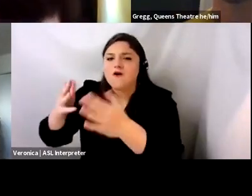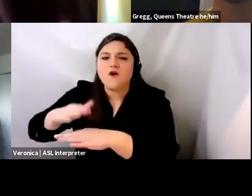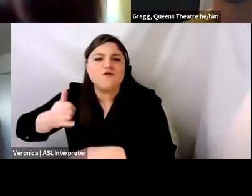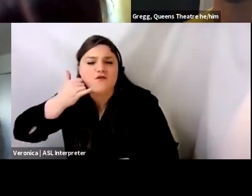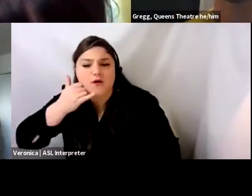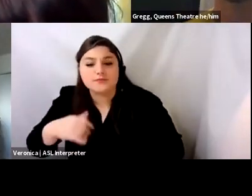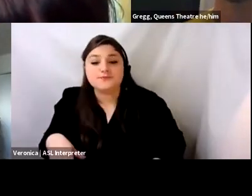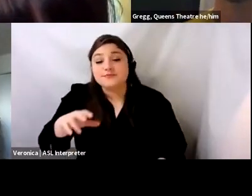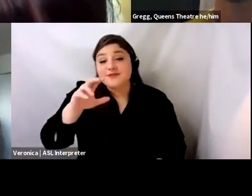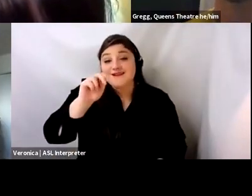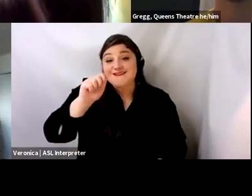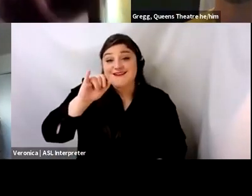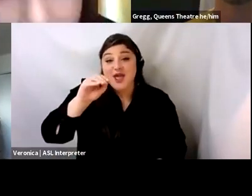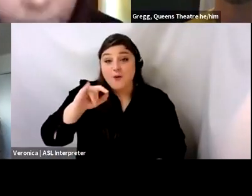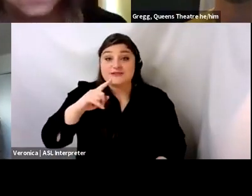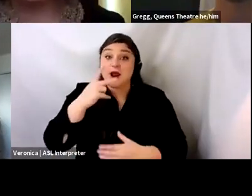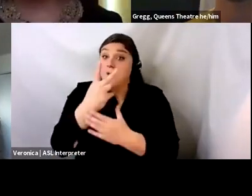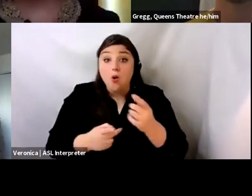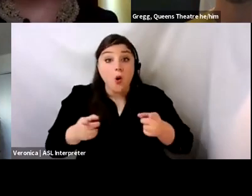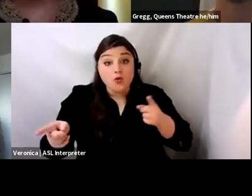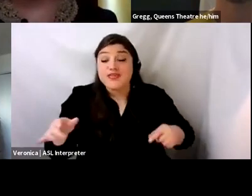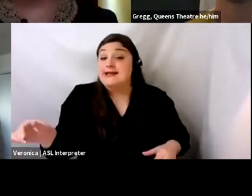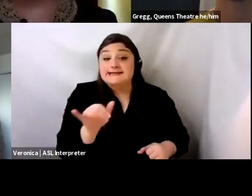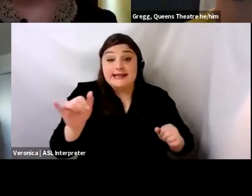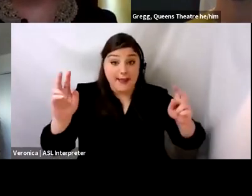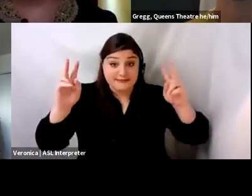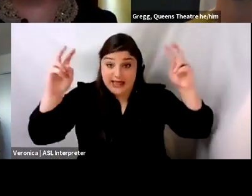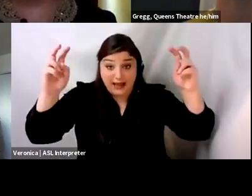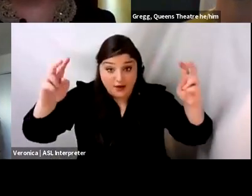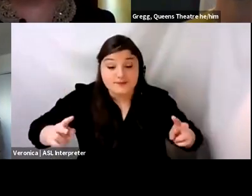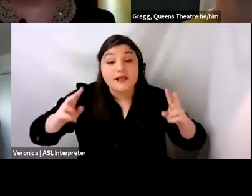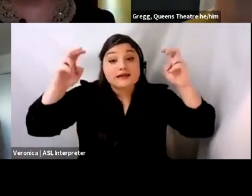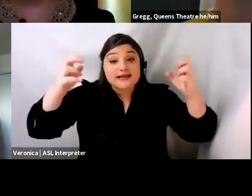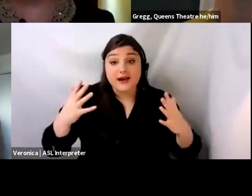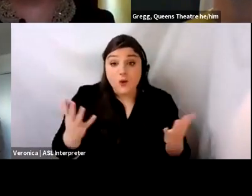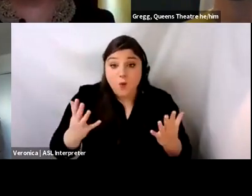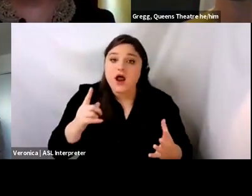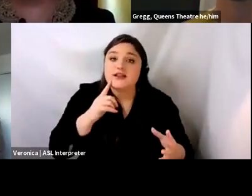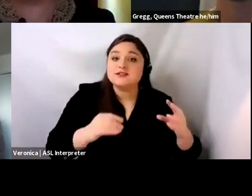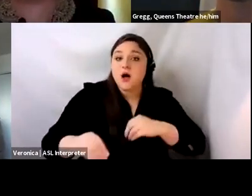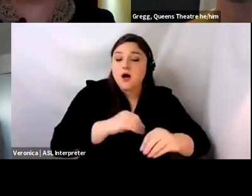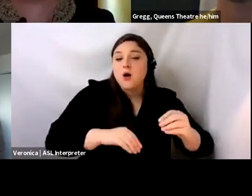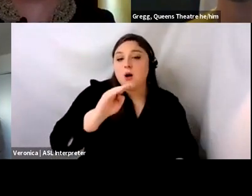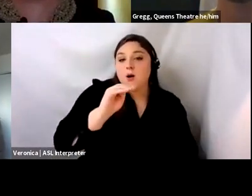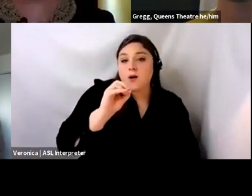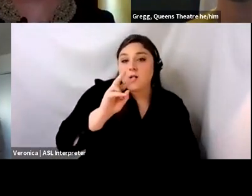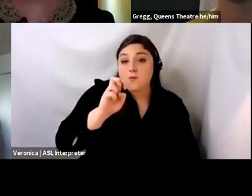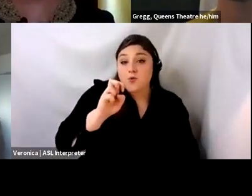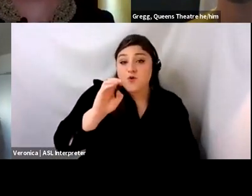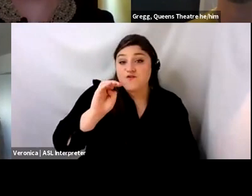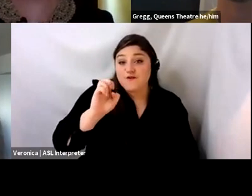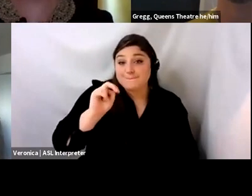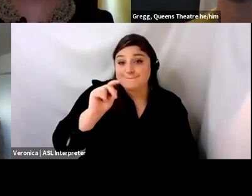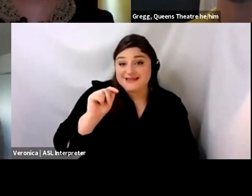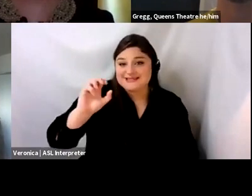both called movement speaks and they're both free to effort for a very accessible to everyone. And you can find the information online. And these are